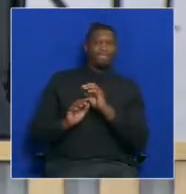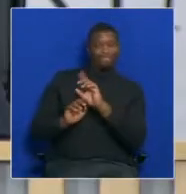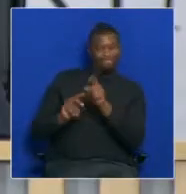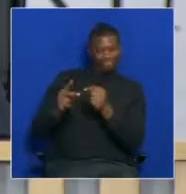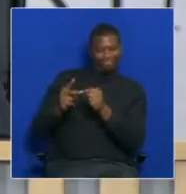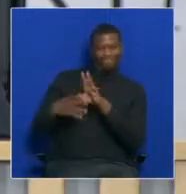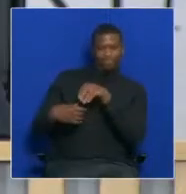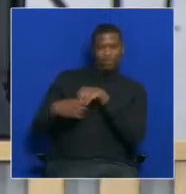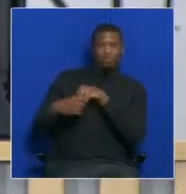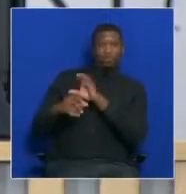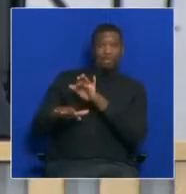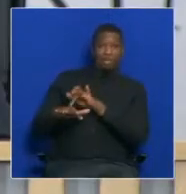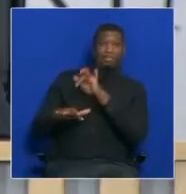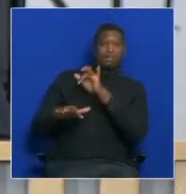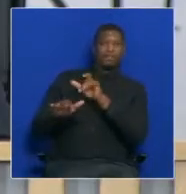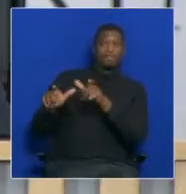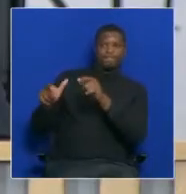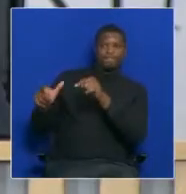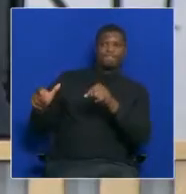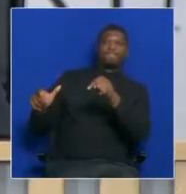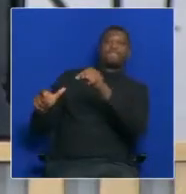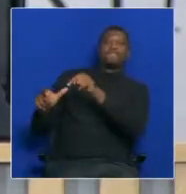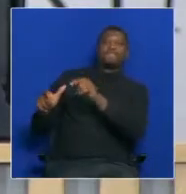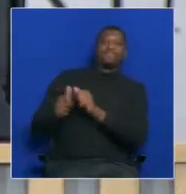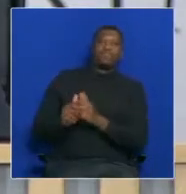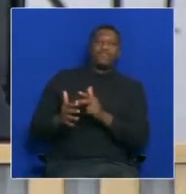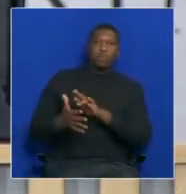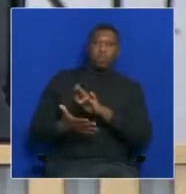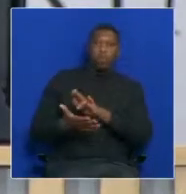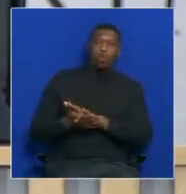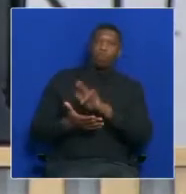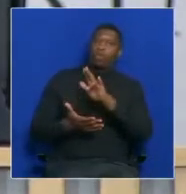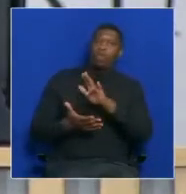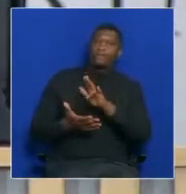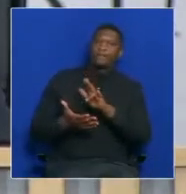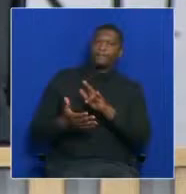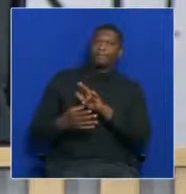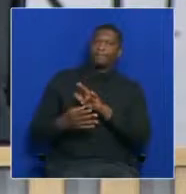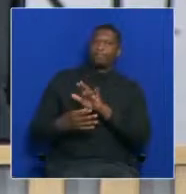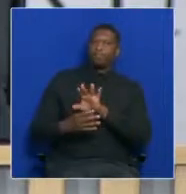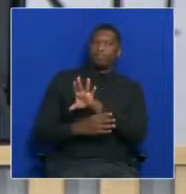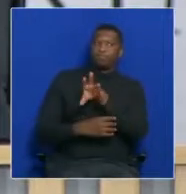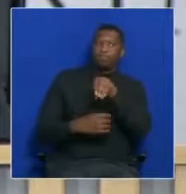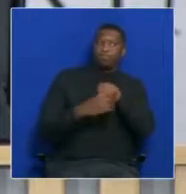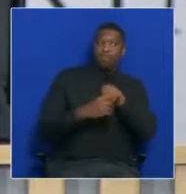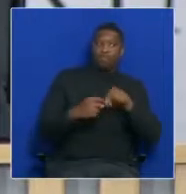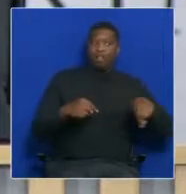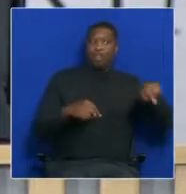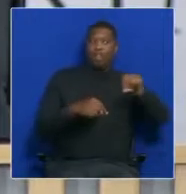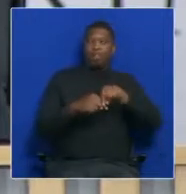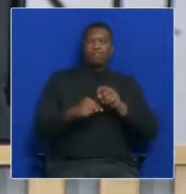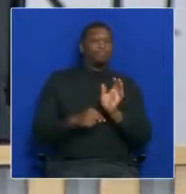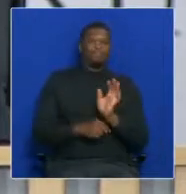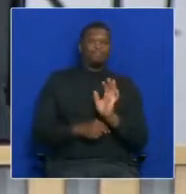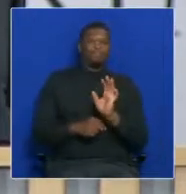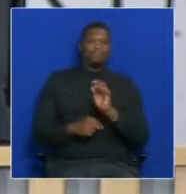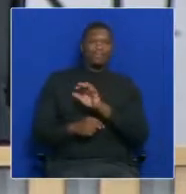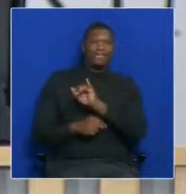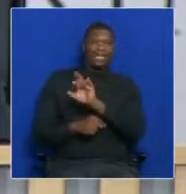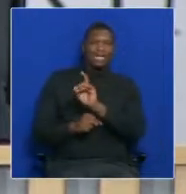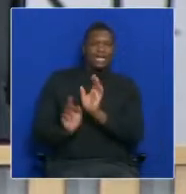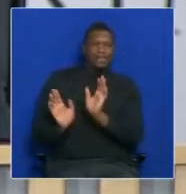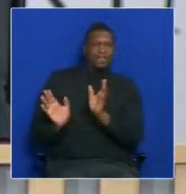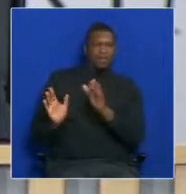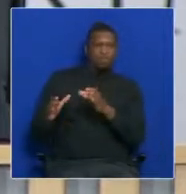were authorized from ID's office. But my understanding is that